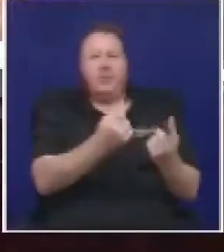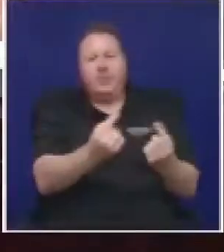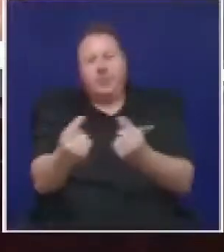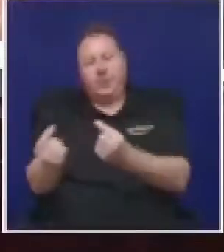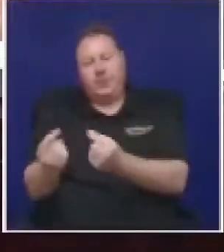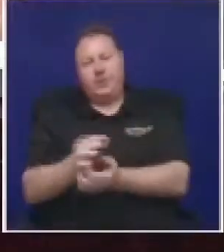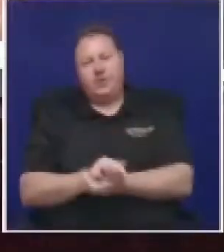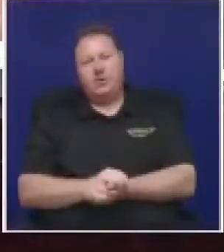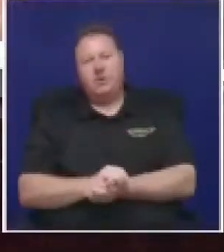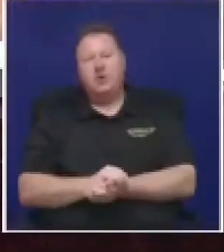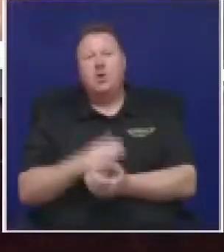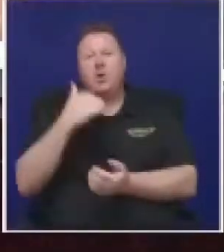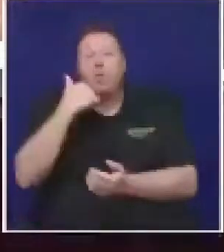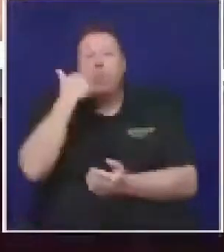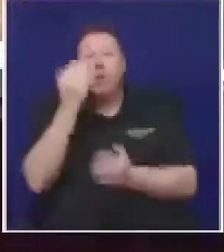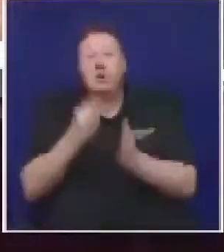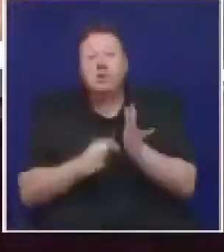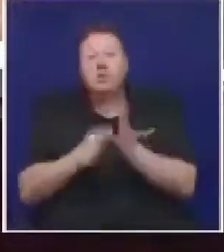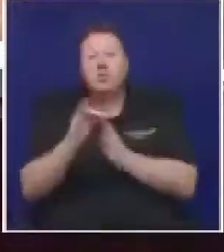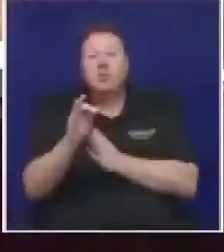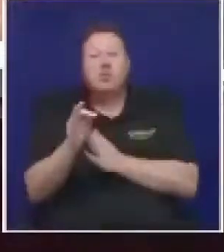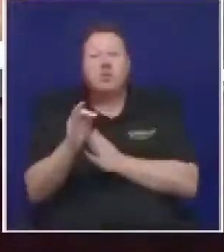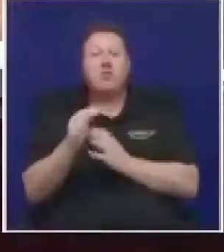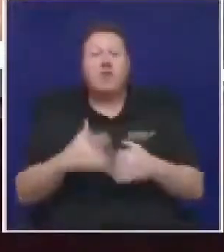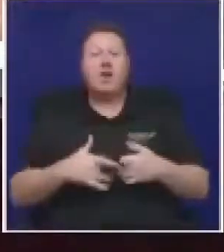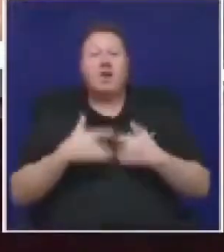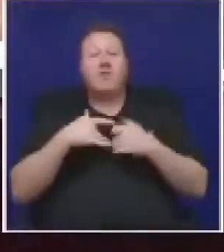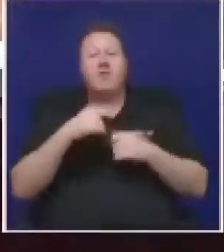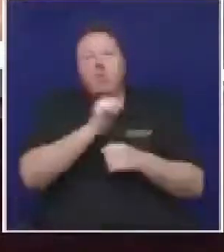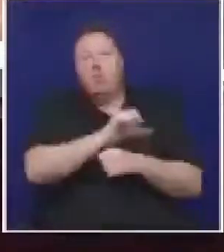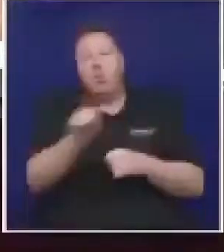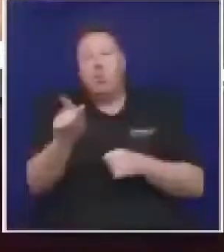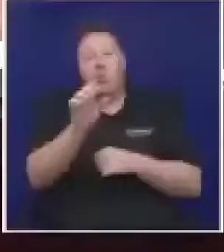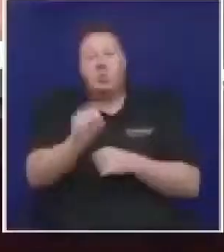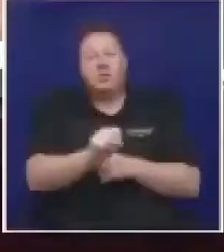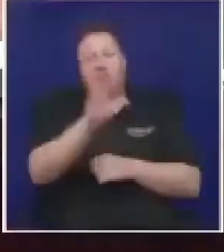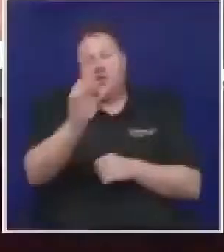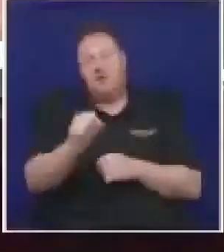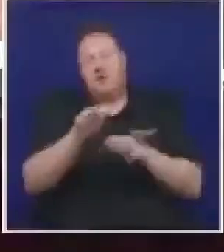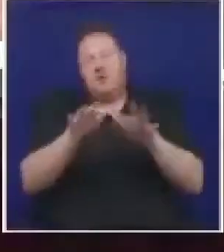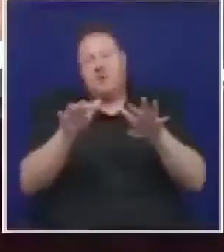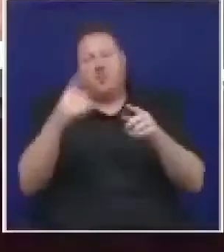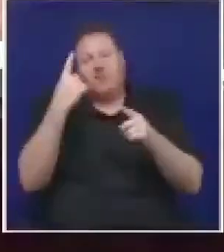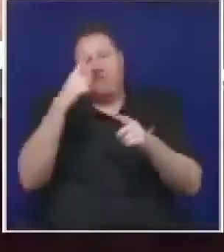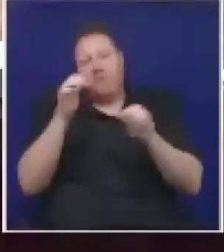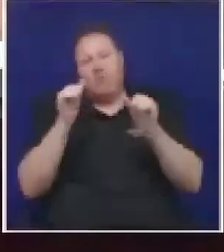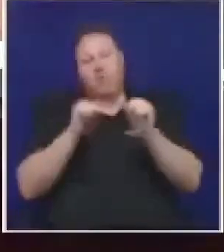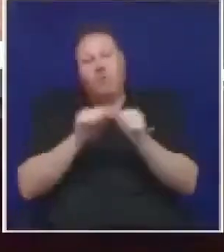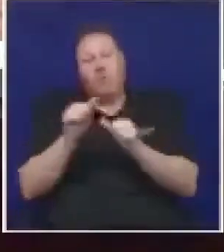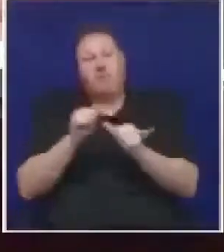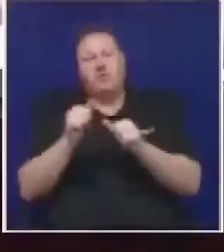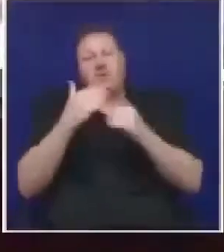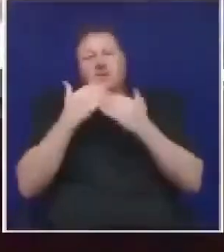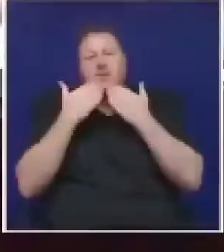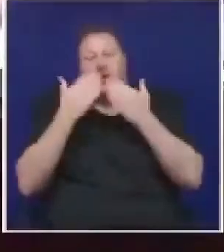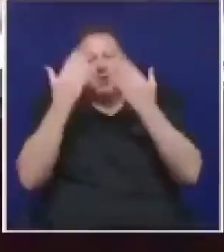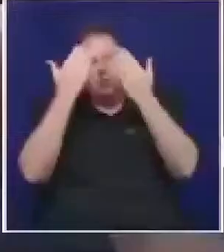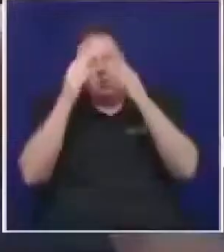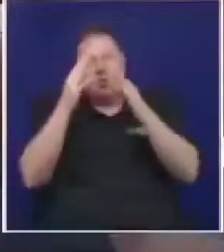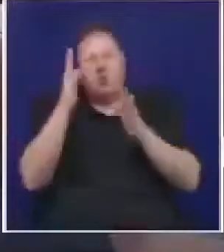improving the lives of all South Africans for the better. I thank you, Honorable Speaker.